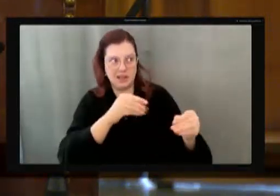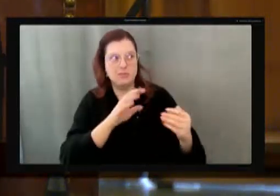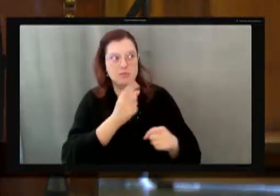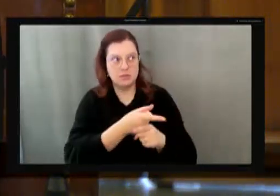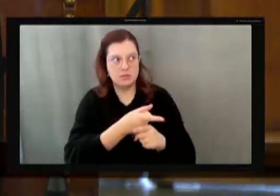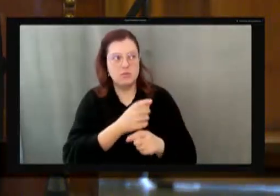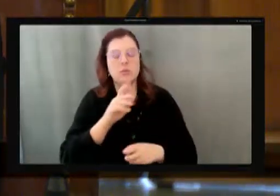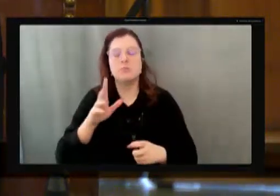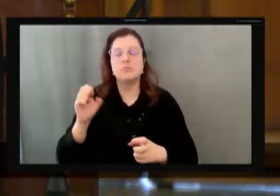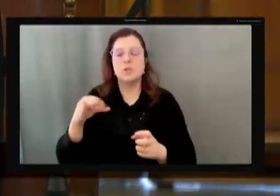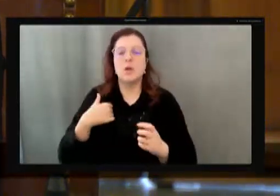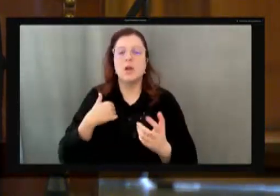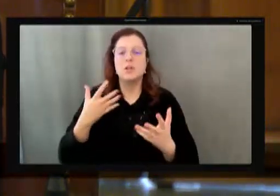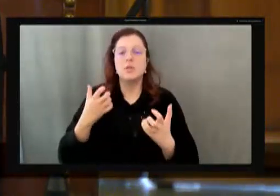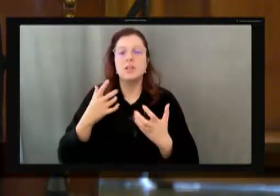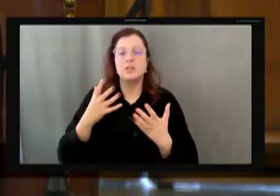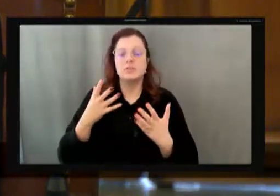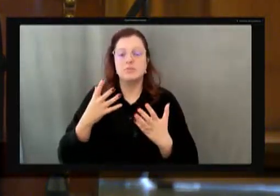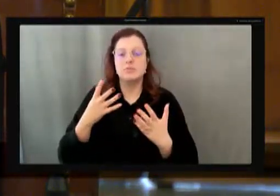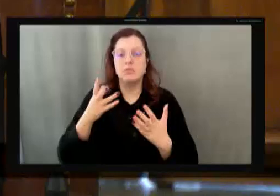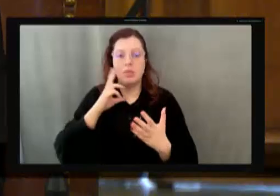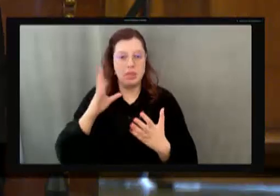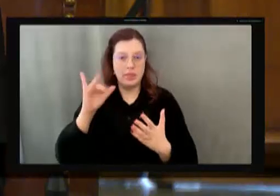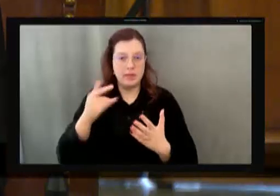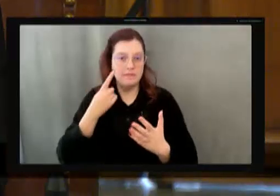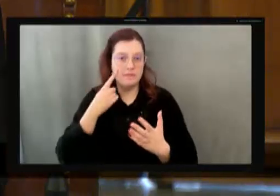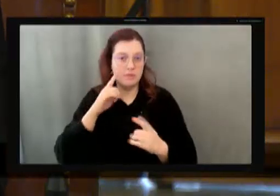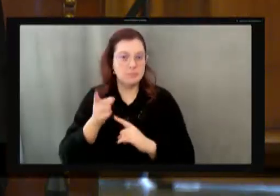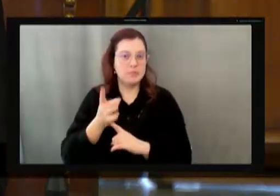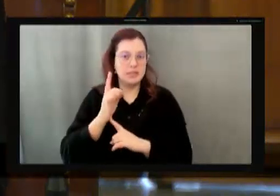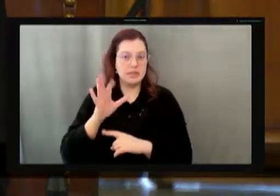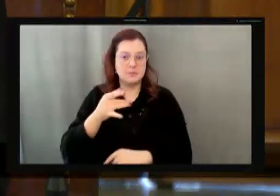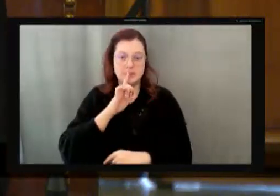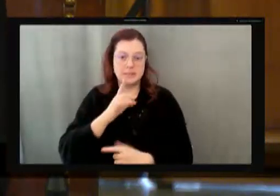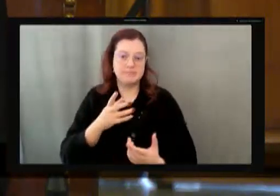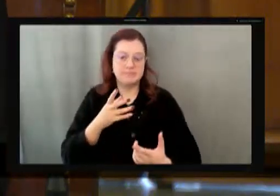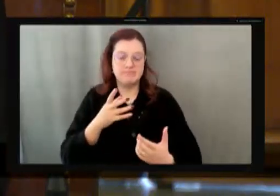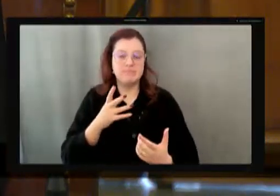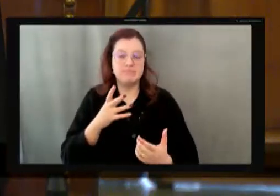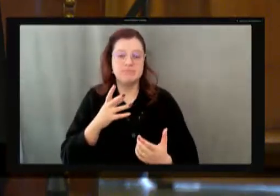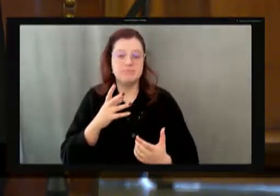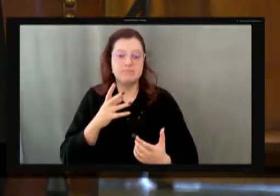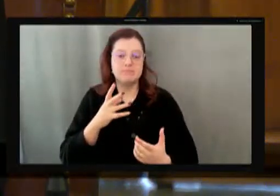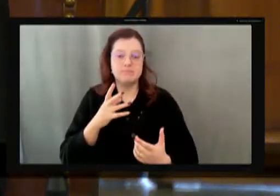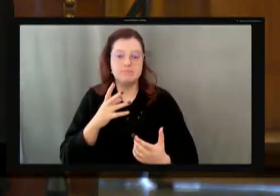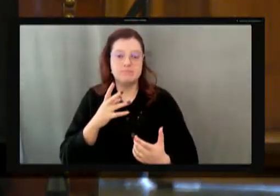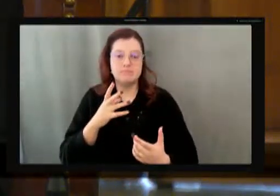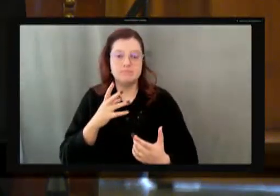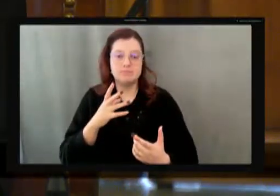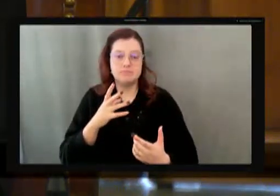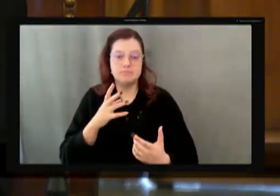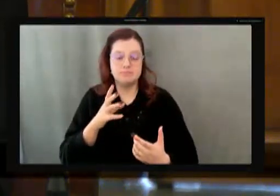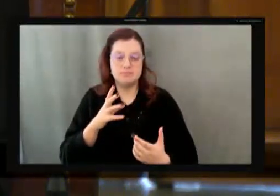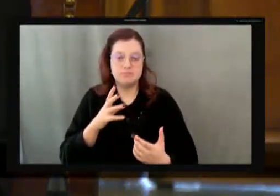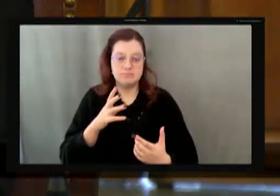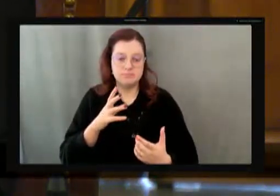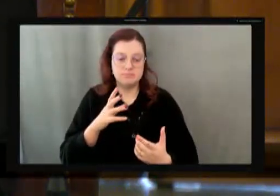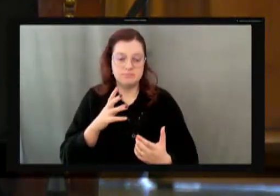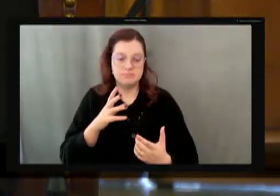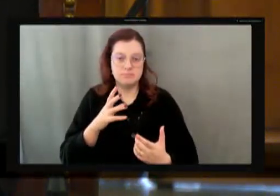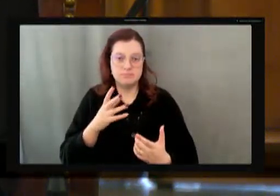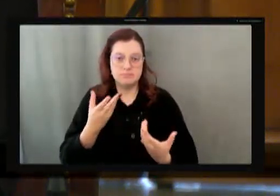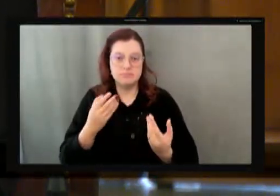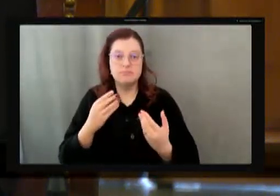just wanted us to revisit that for a minute, because that is, you know, this is yet another batch that will add. So it'll be more